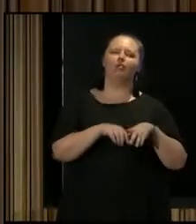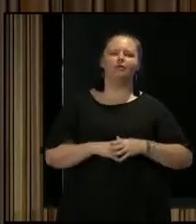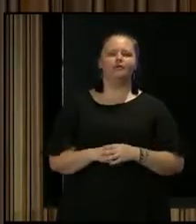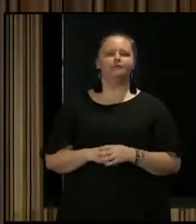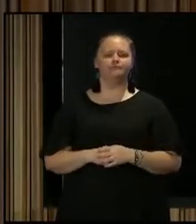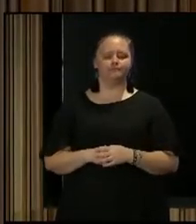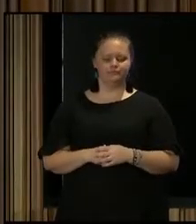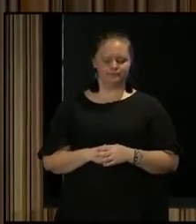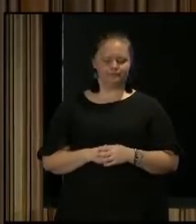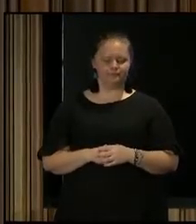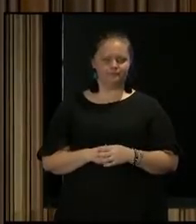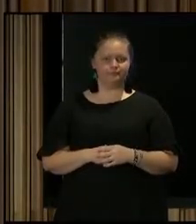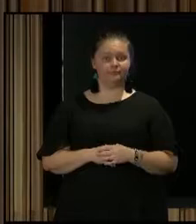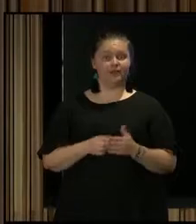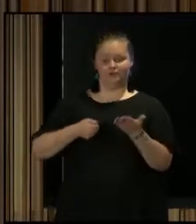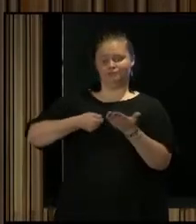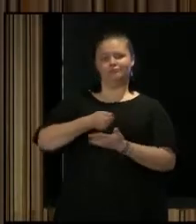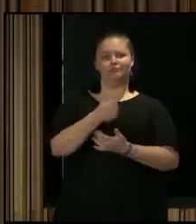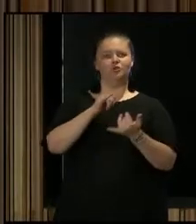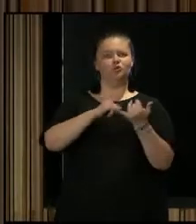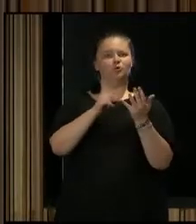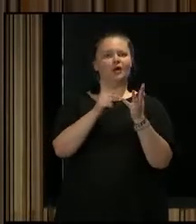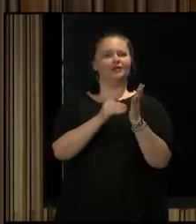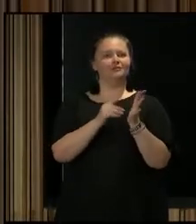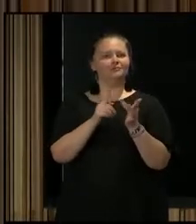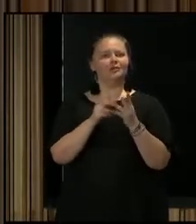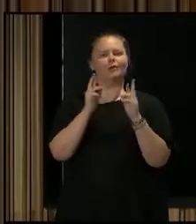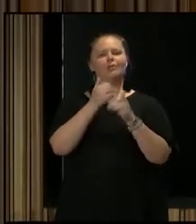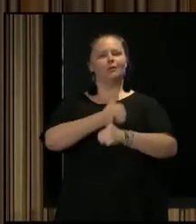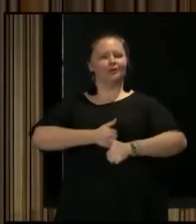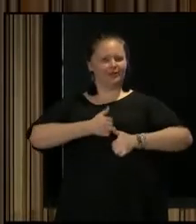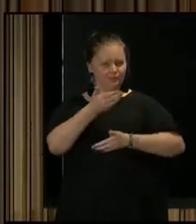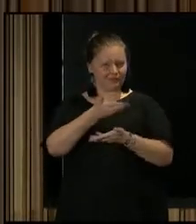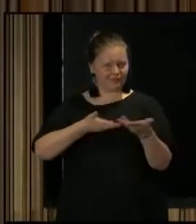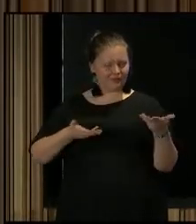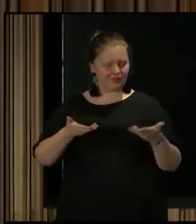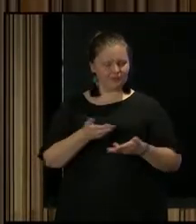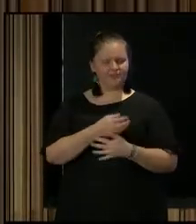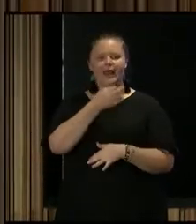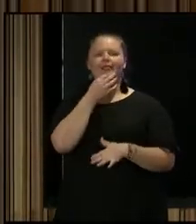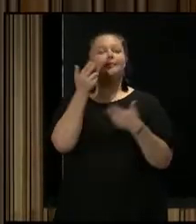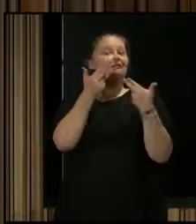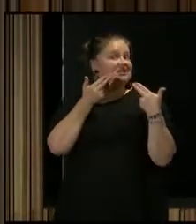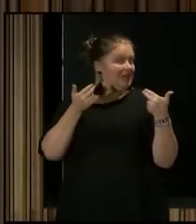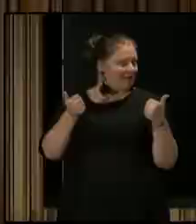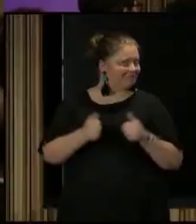So over to Suzi, and I hope you enjoy the discussion and perhaps a little bit of singing. Thank